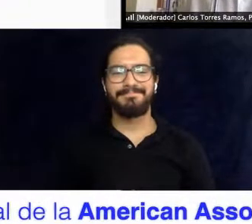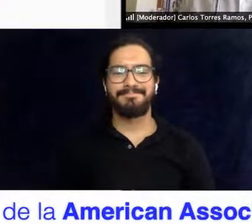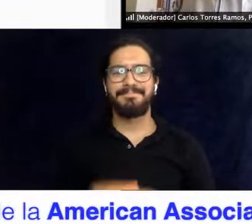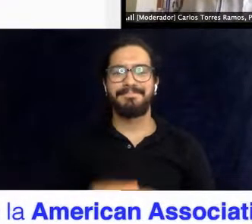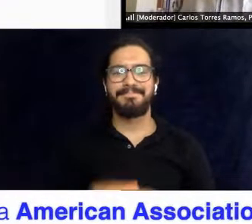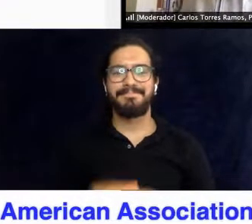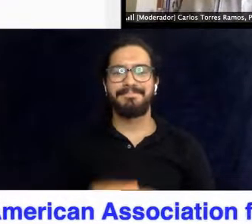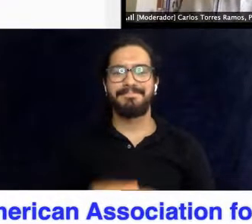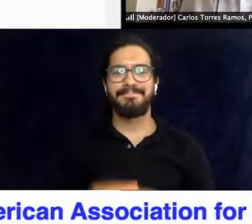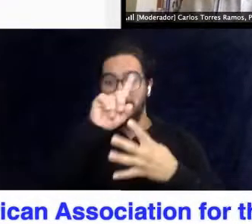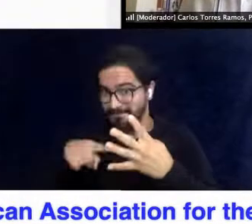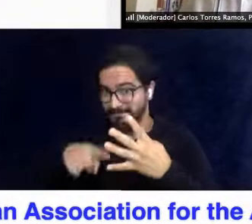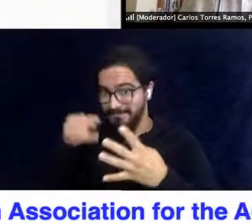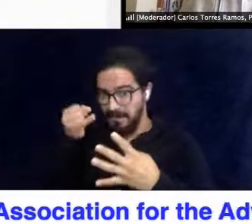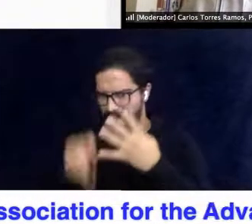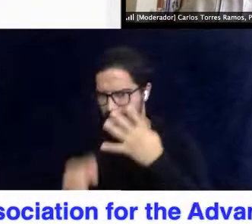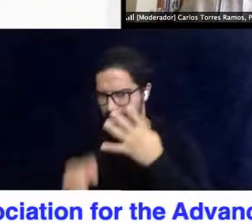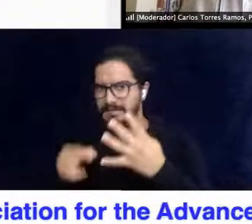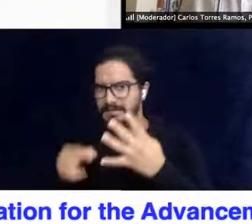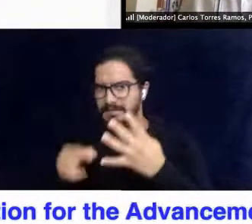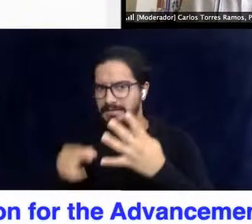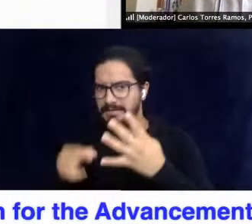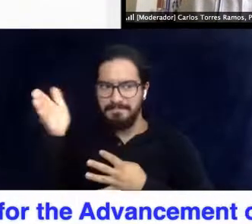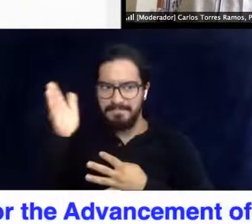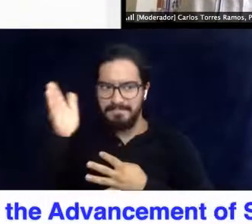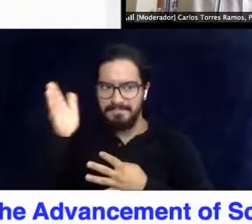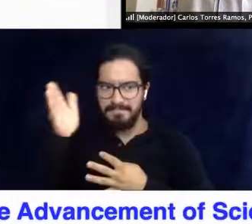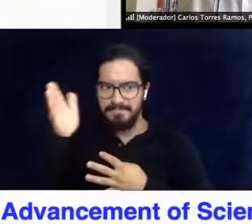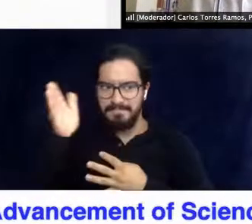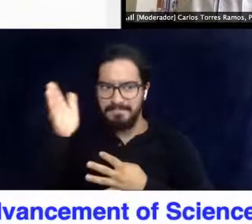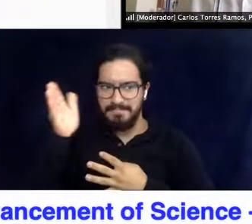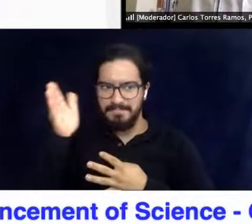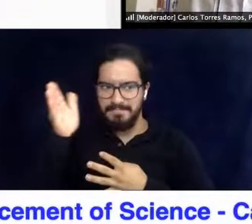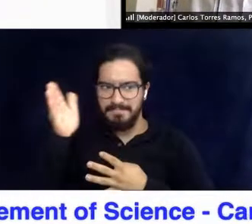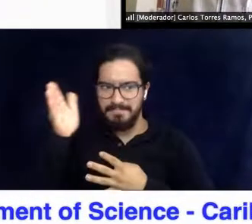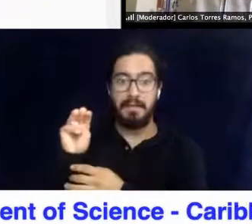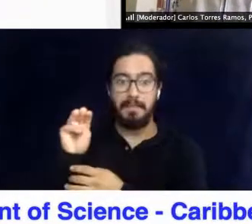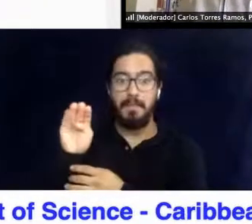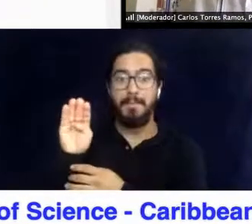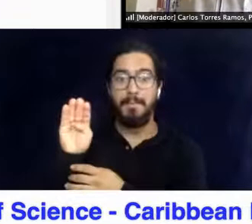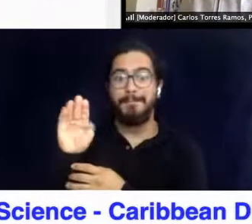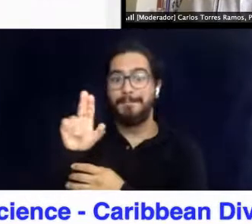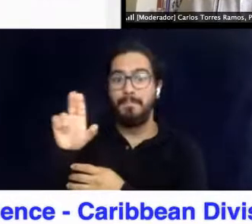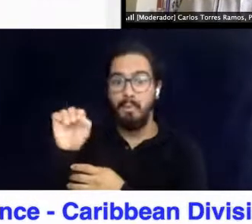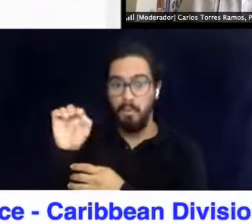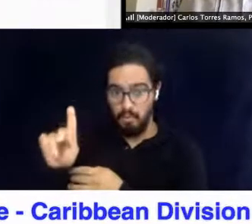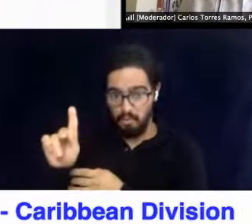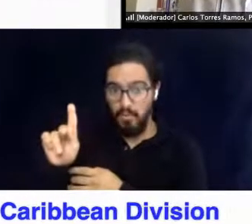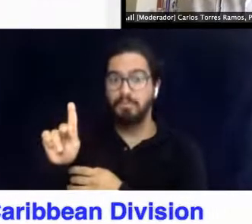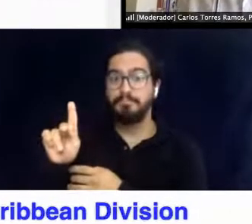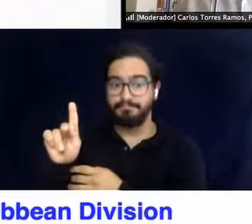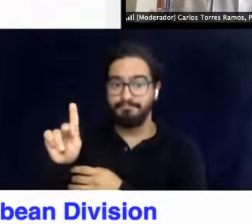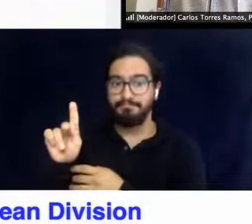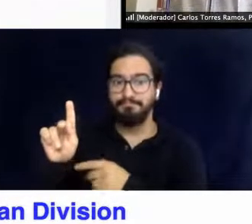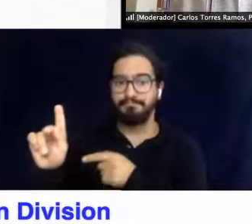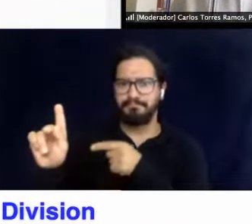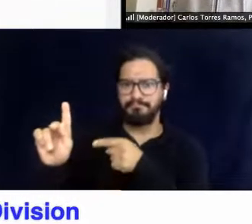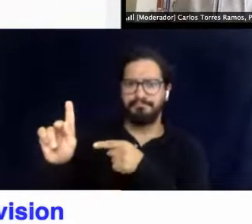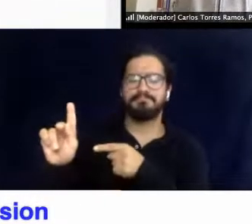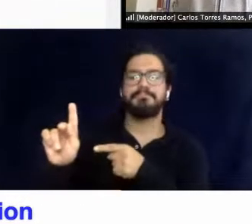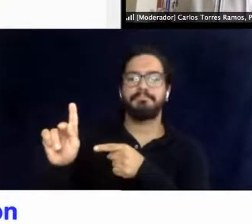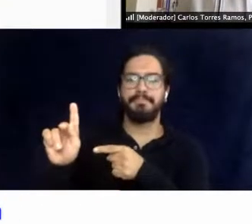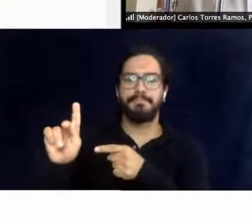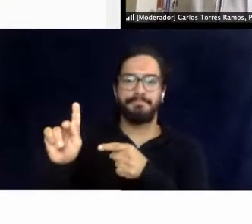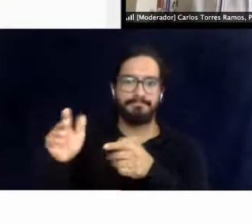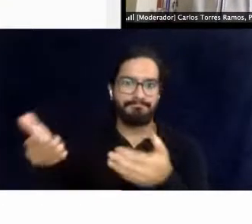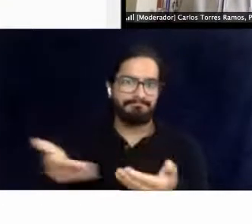panel, and we have Dr. Marion Bullock DuCasse. Dr. Bullock DuCasse, please, you may